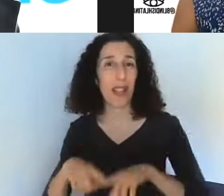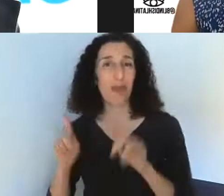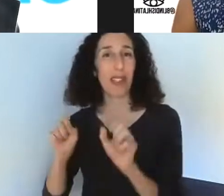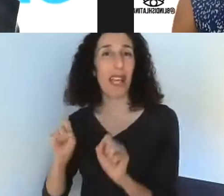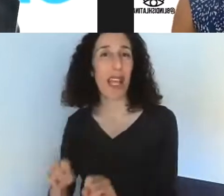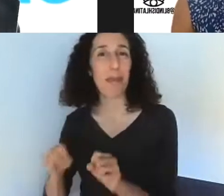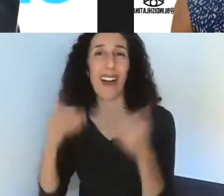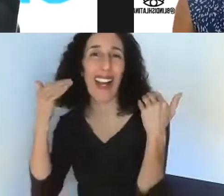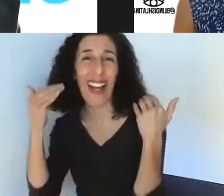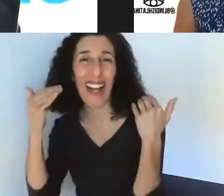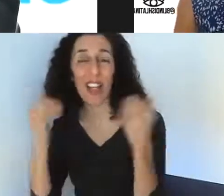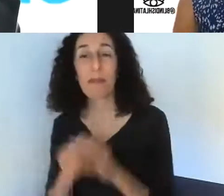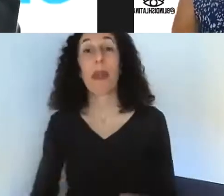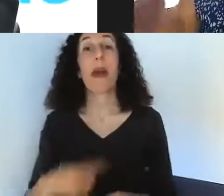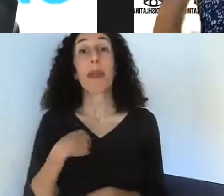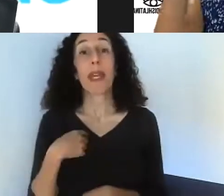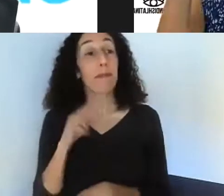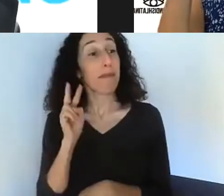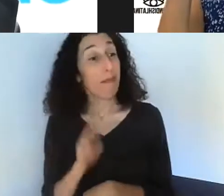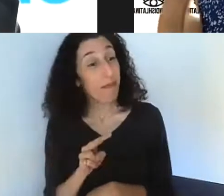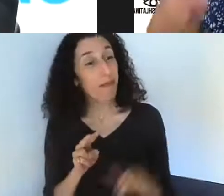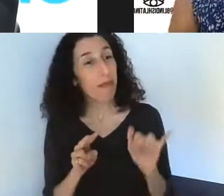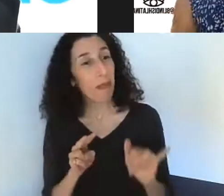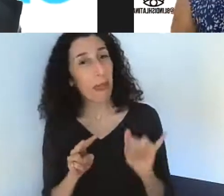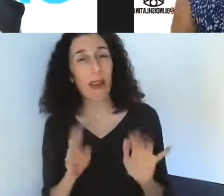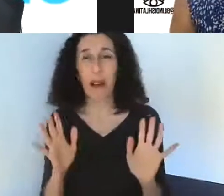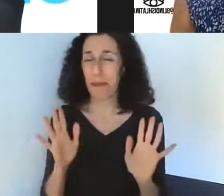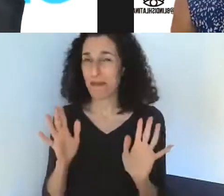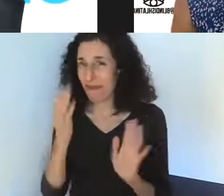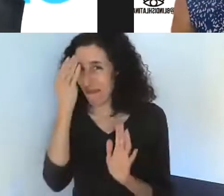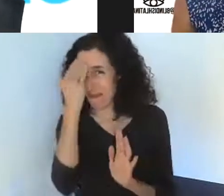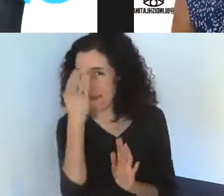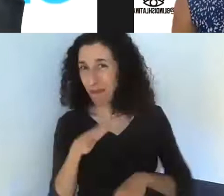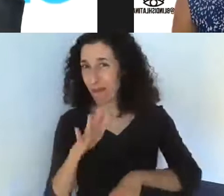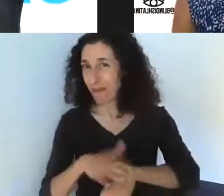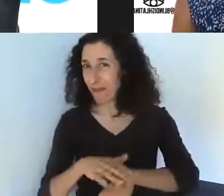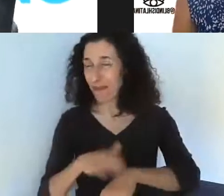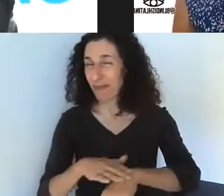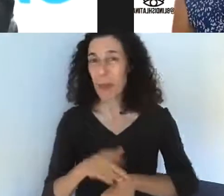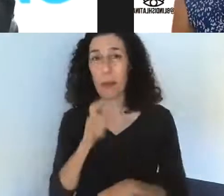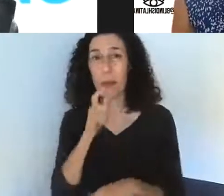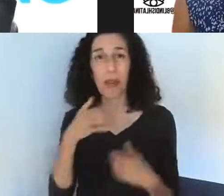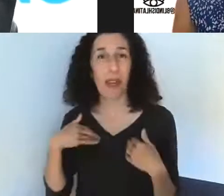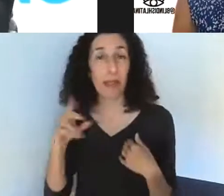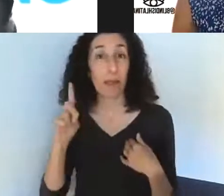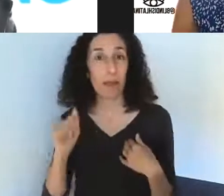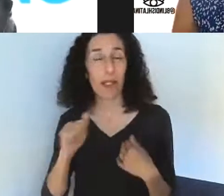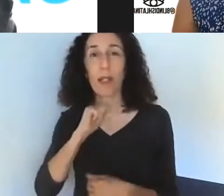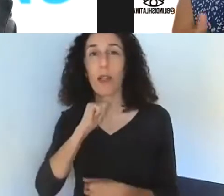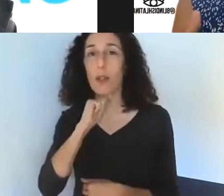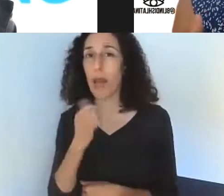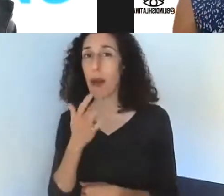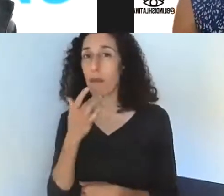that is not a term that people who are disabled prefer. And this is why. This idea